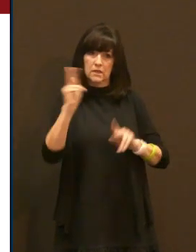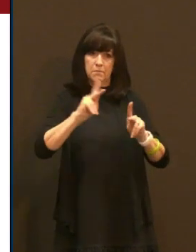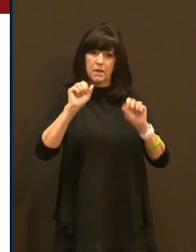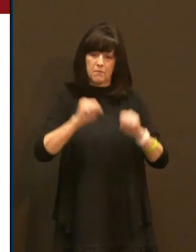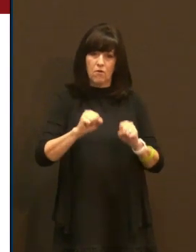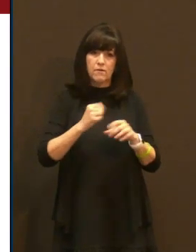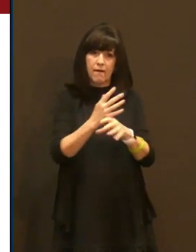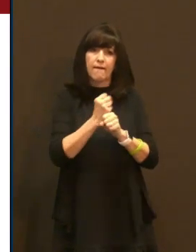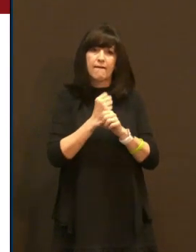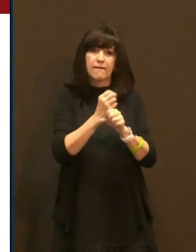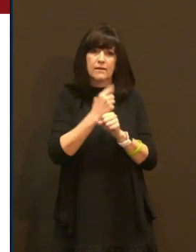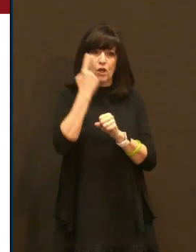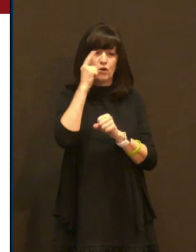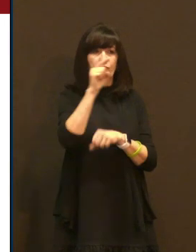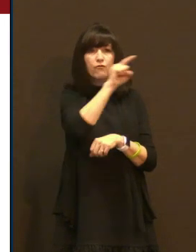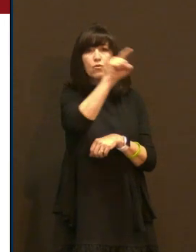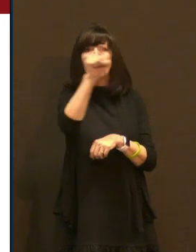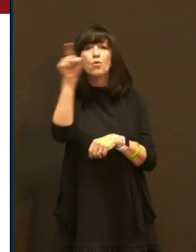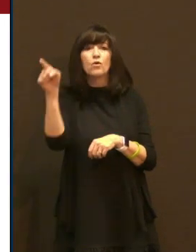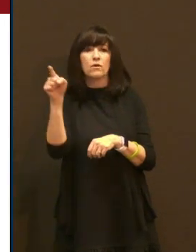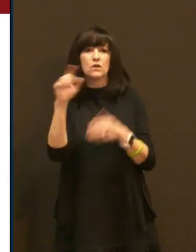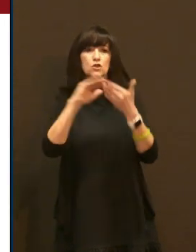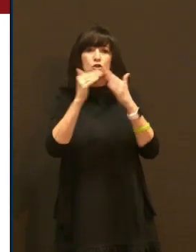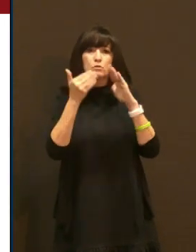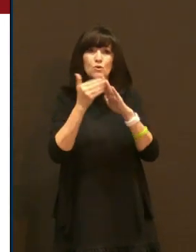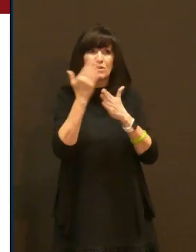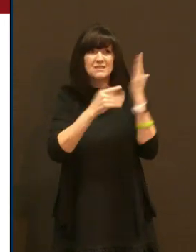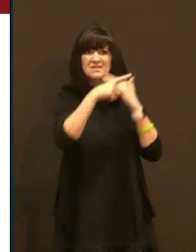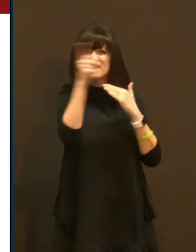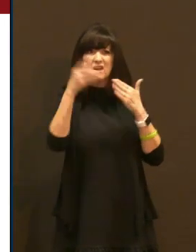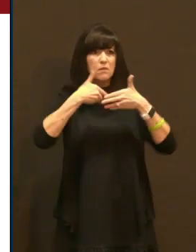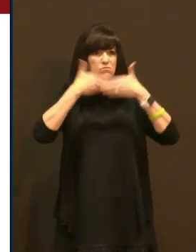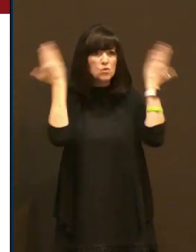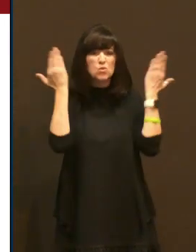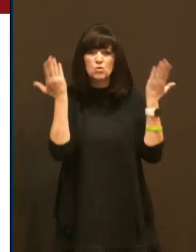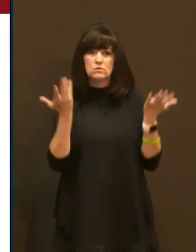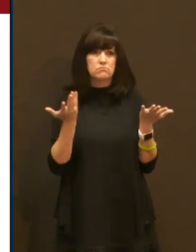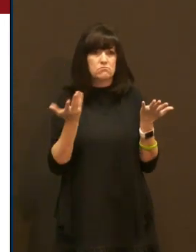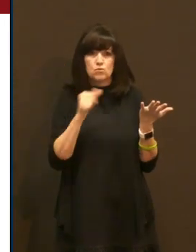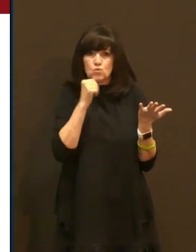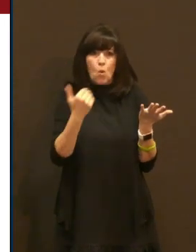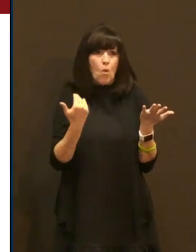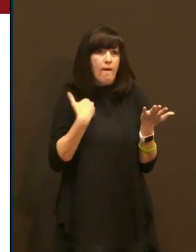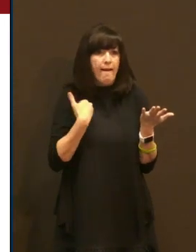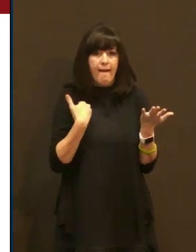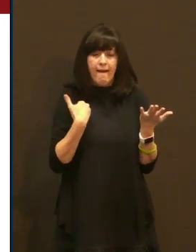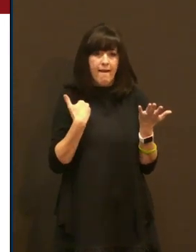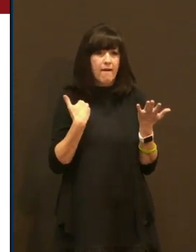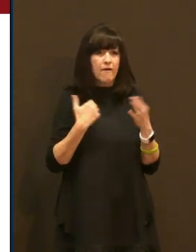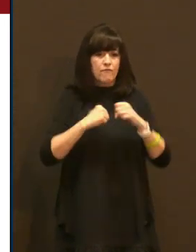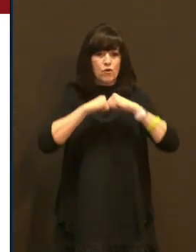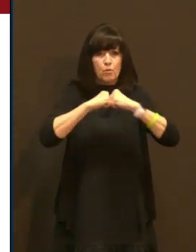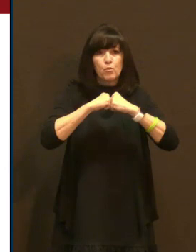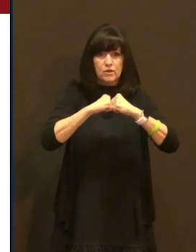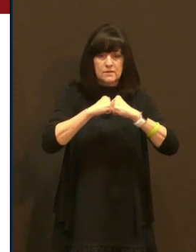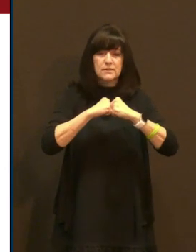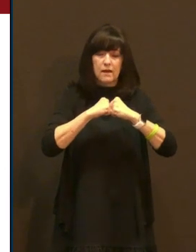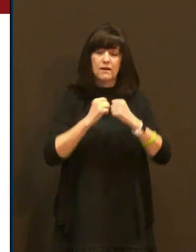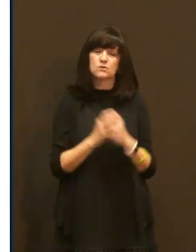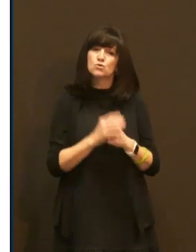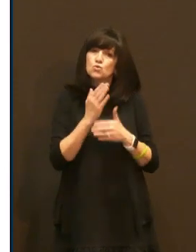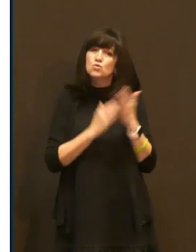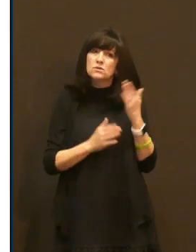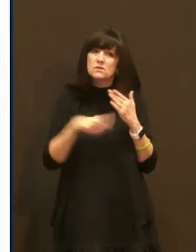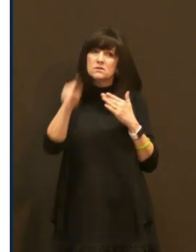in vulnerable communities and communities that are stressed with COVID-19. I think it's,